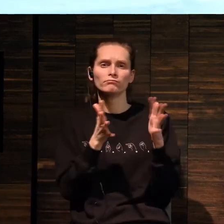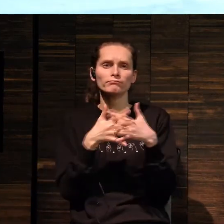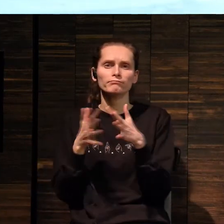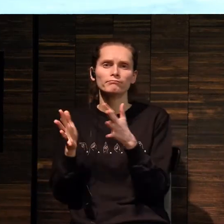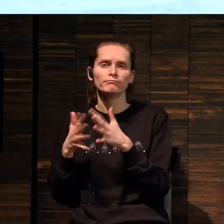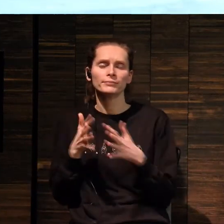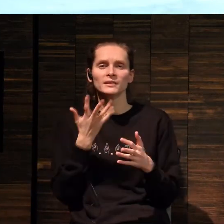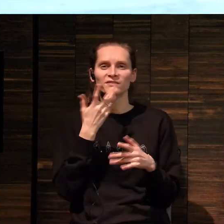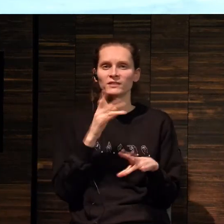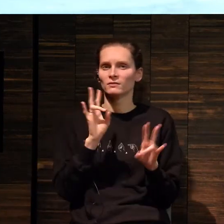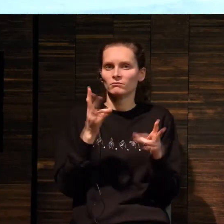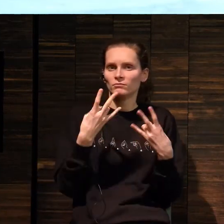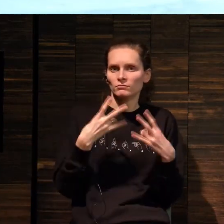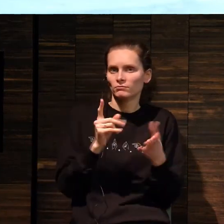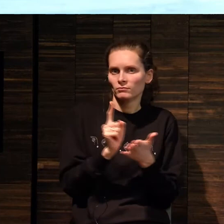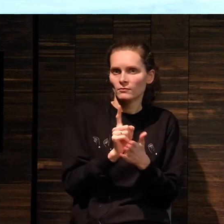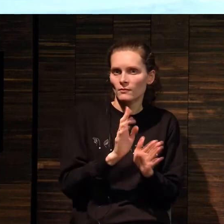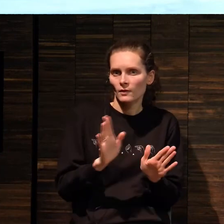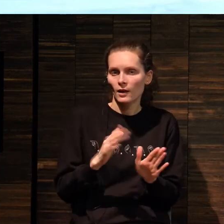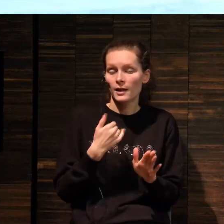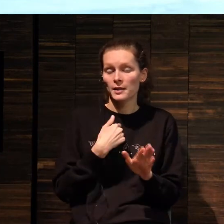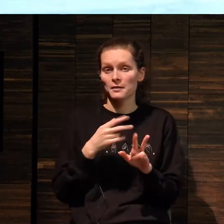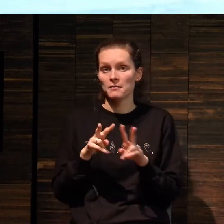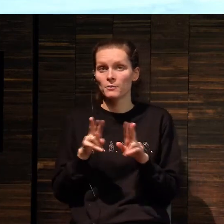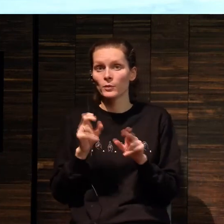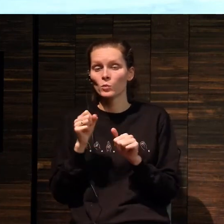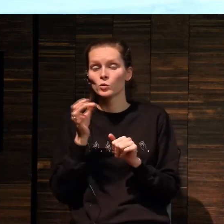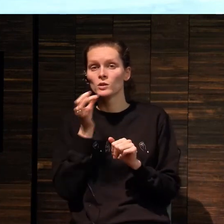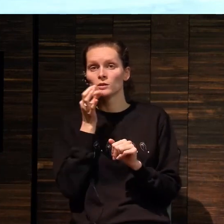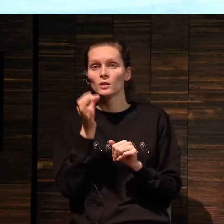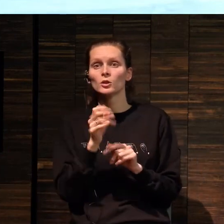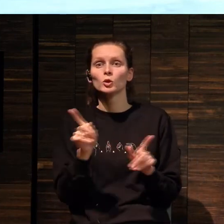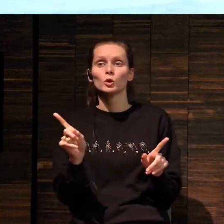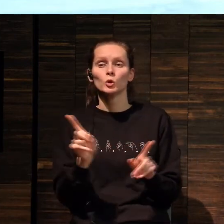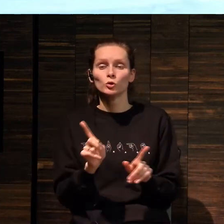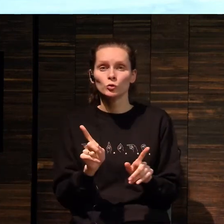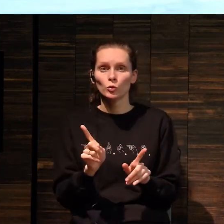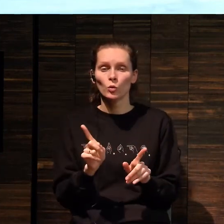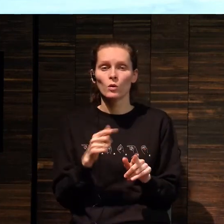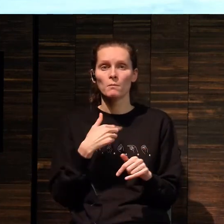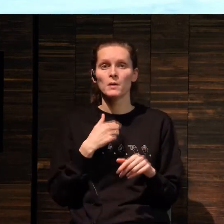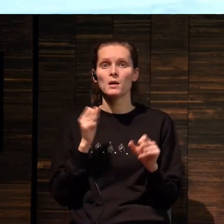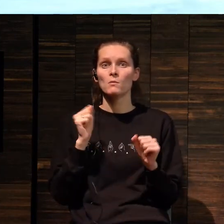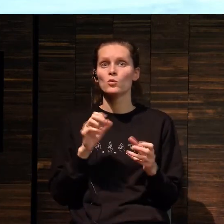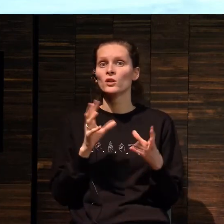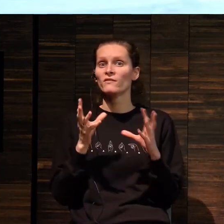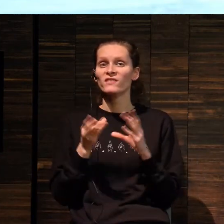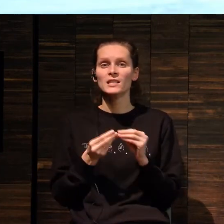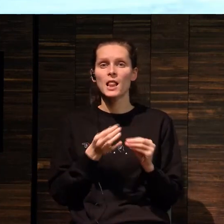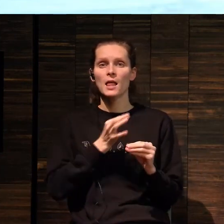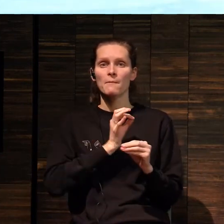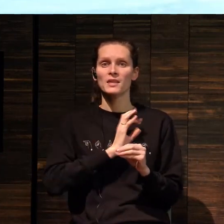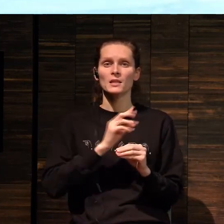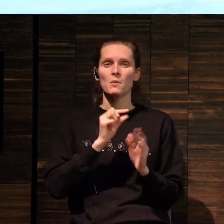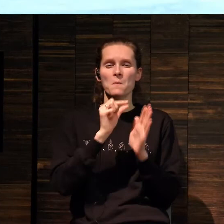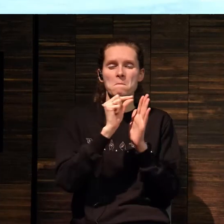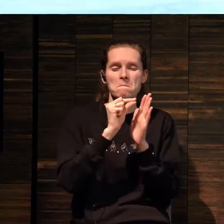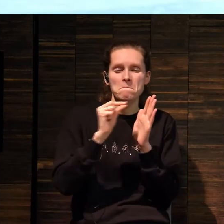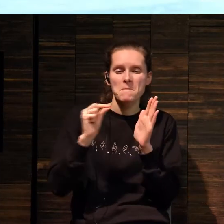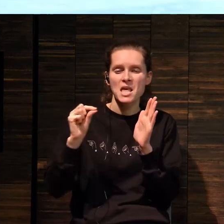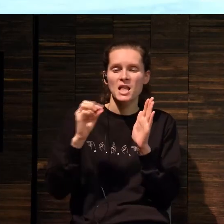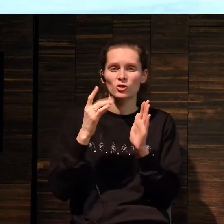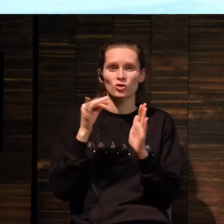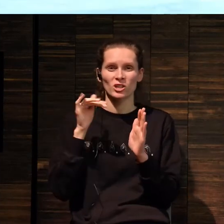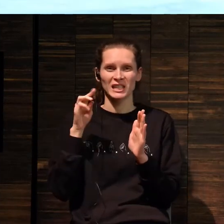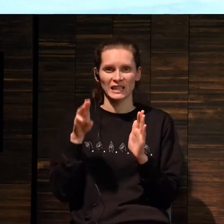to use widgets, or you don't need any other special features, accessibility features. So